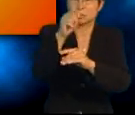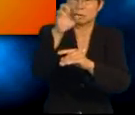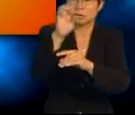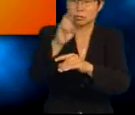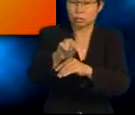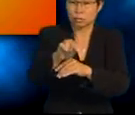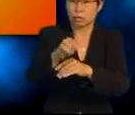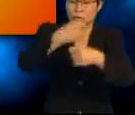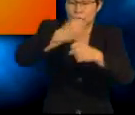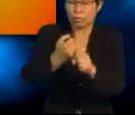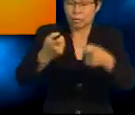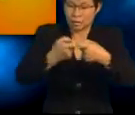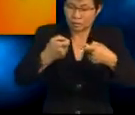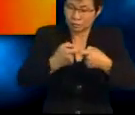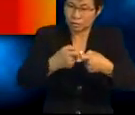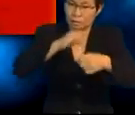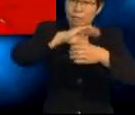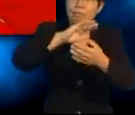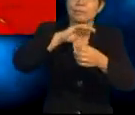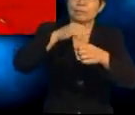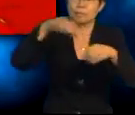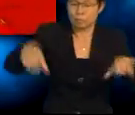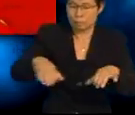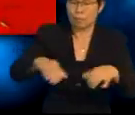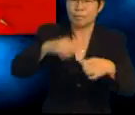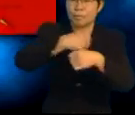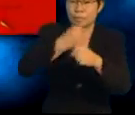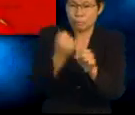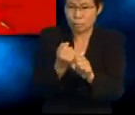conductor forming electricity.